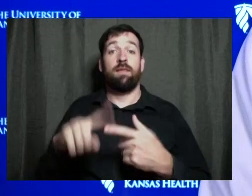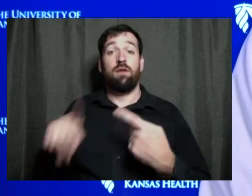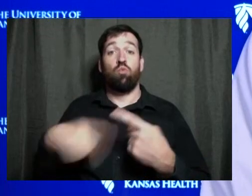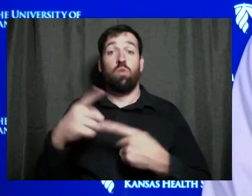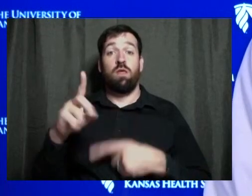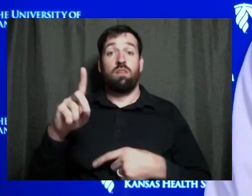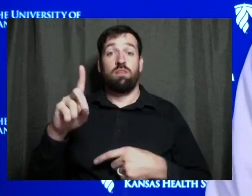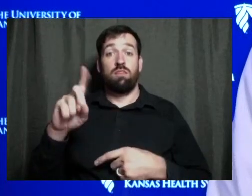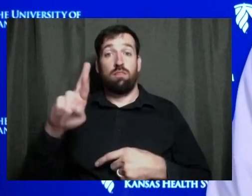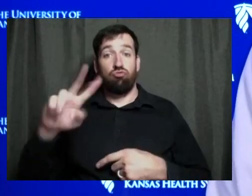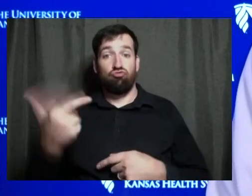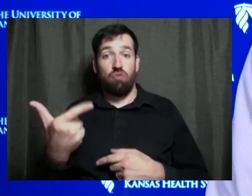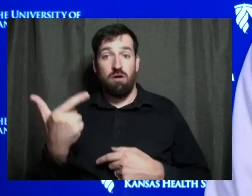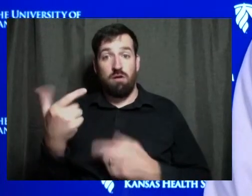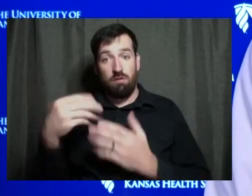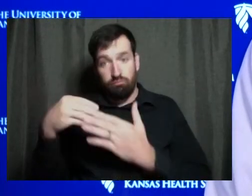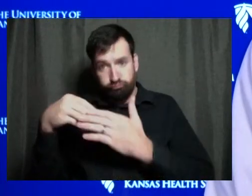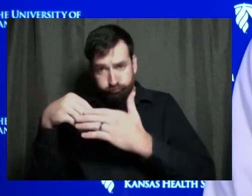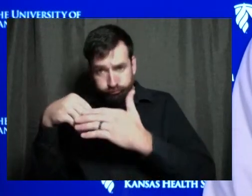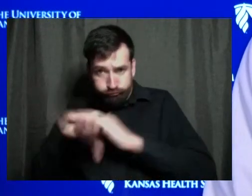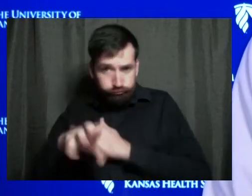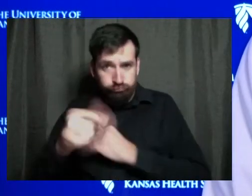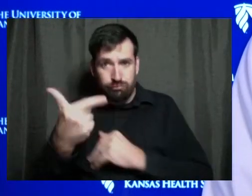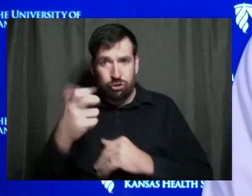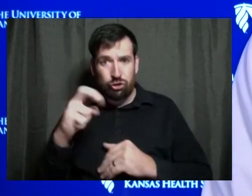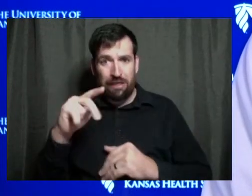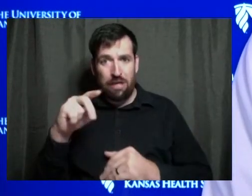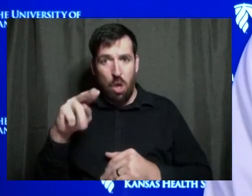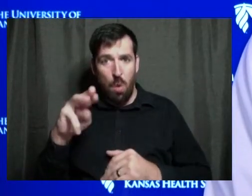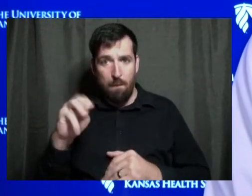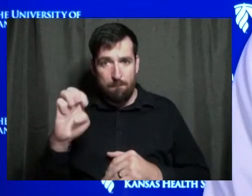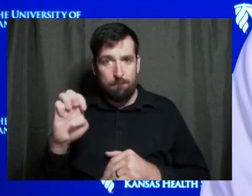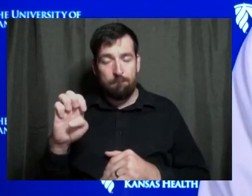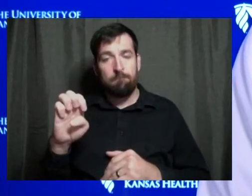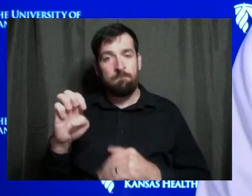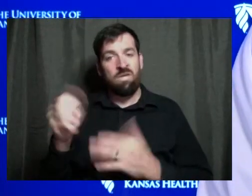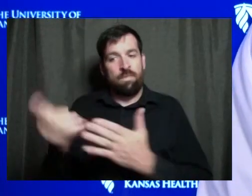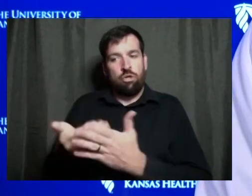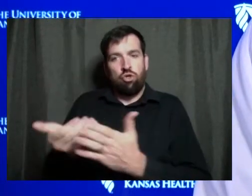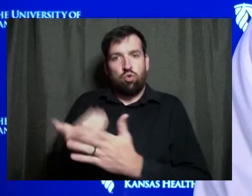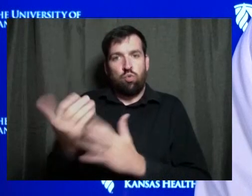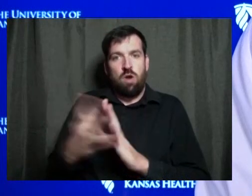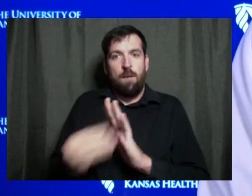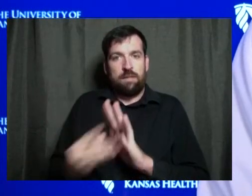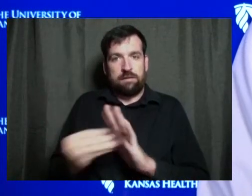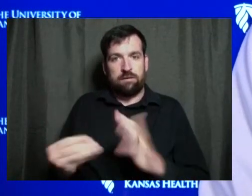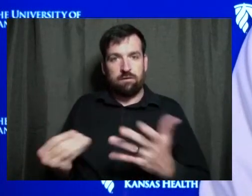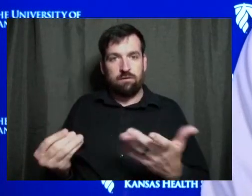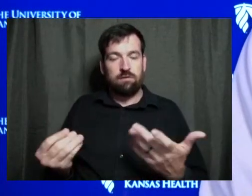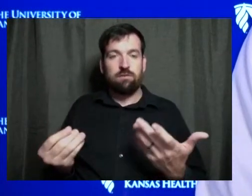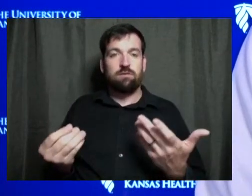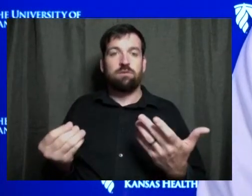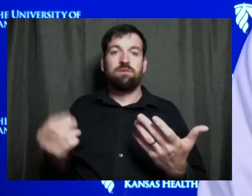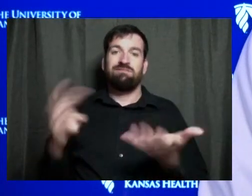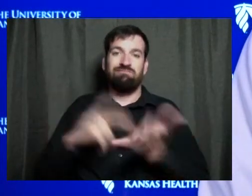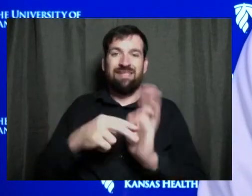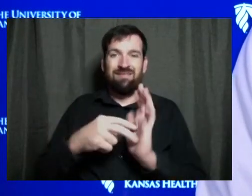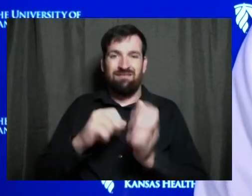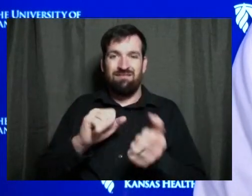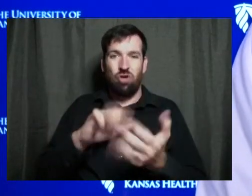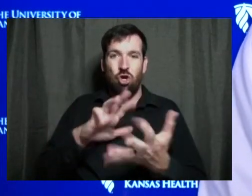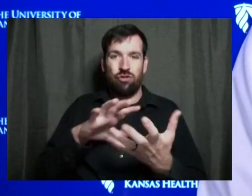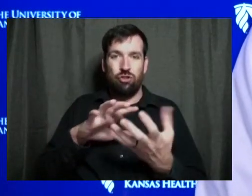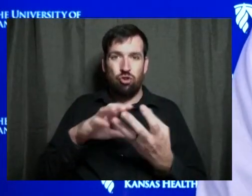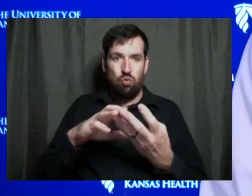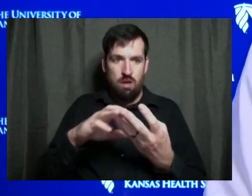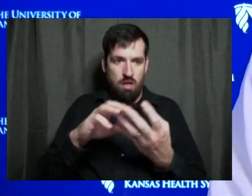the genome of those new viral copies, basically causes it just to mutate itself out,